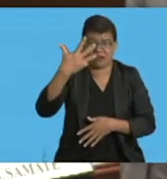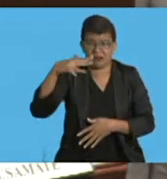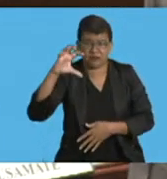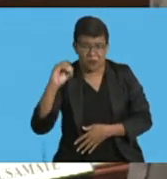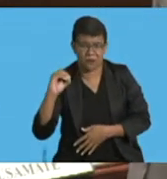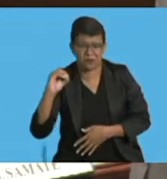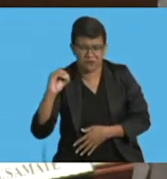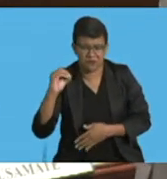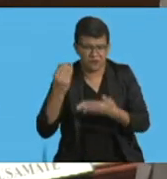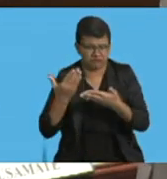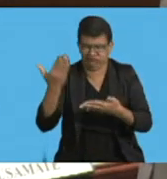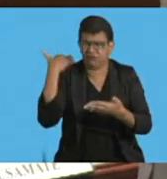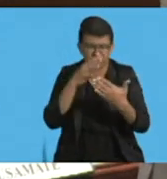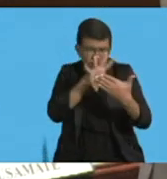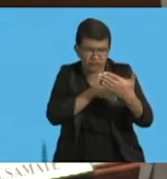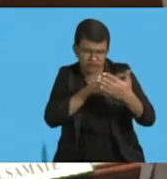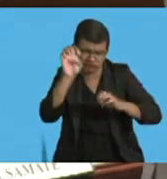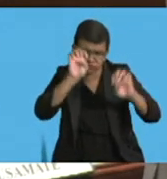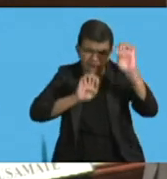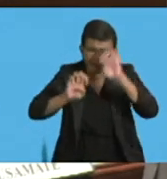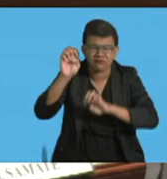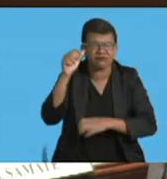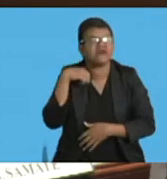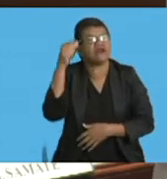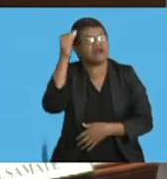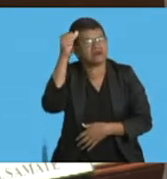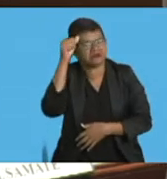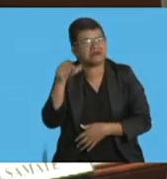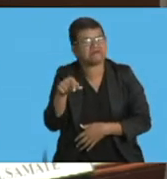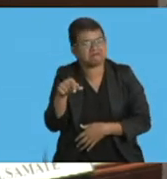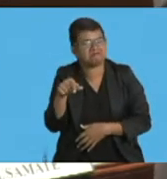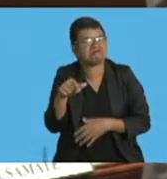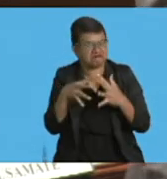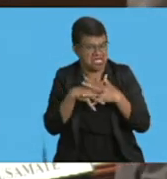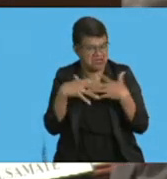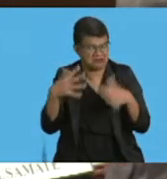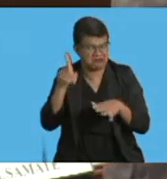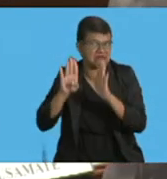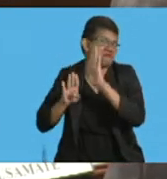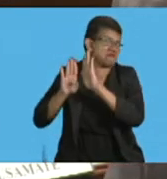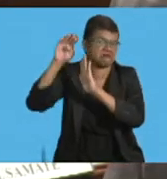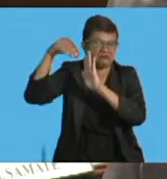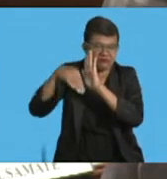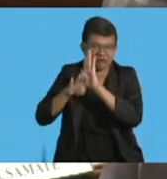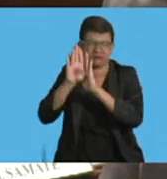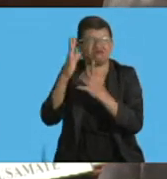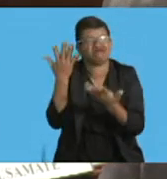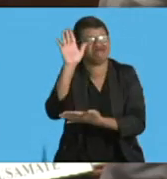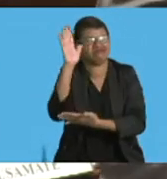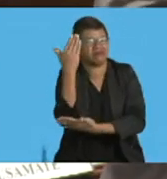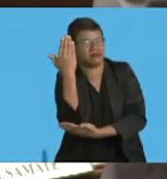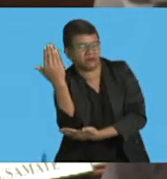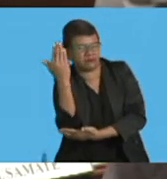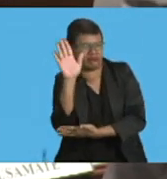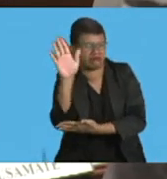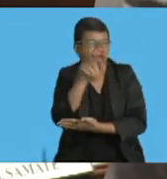crisis. Of course, Mr. Speaker, sir, you've seen the sentiment in the global financial market activities. You see